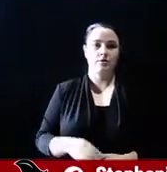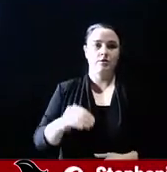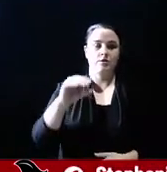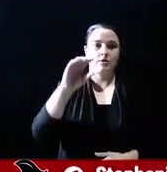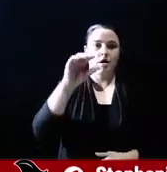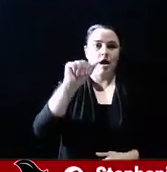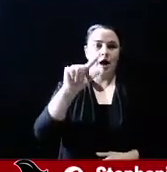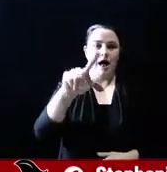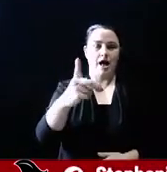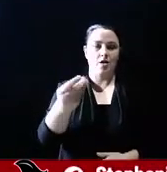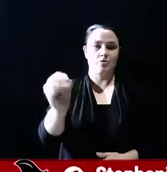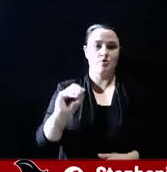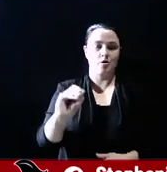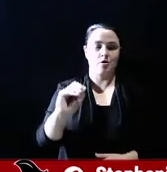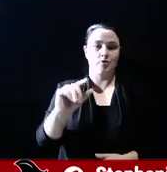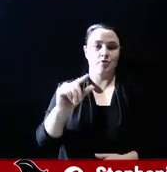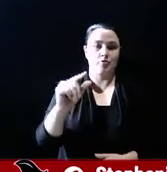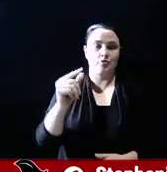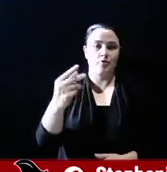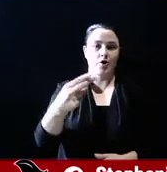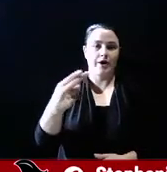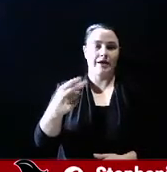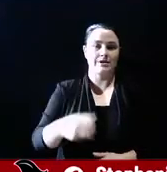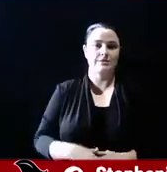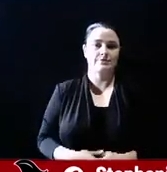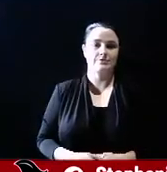Aldo Daniel Gomez Hernandez.